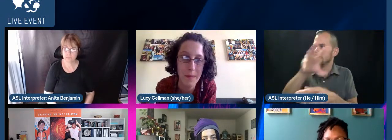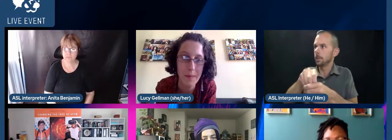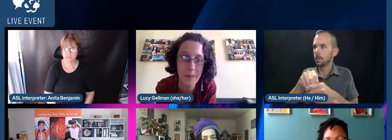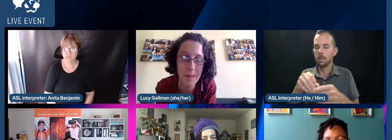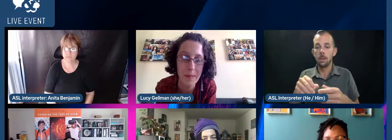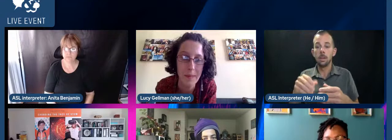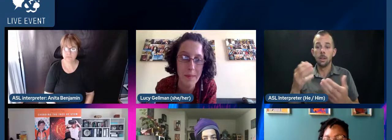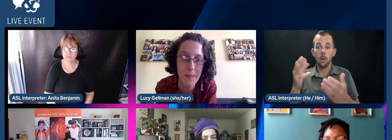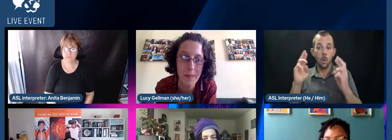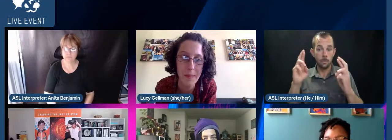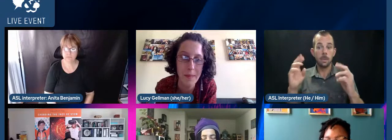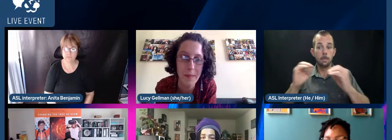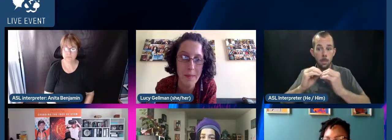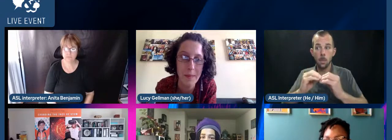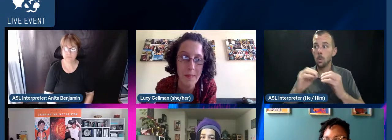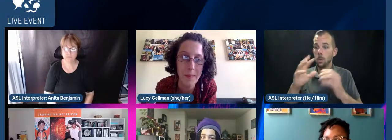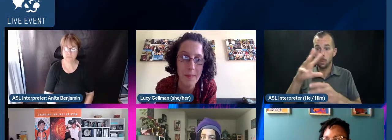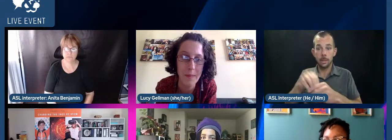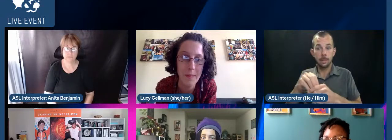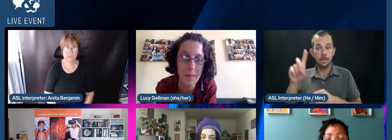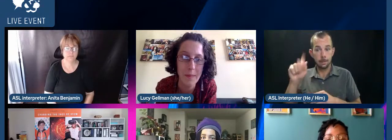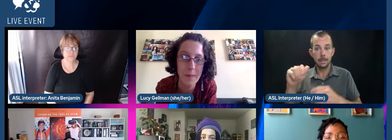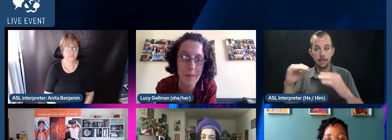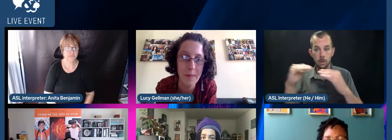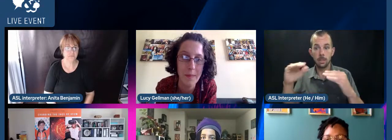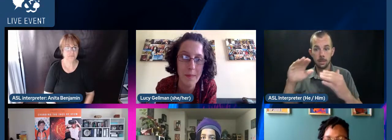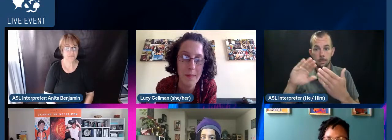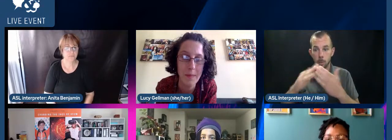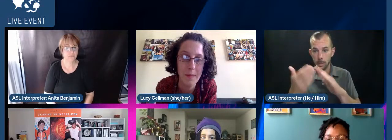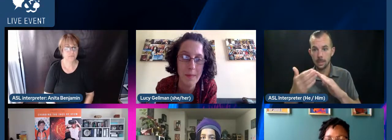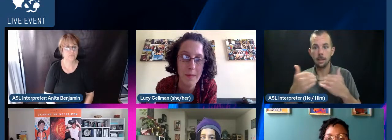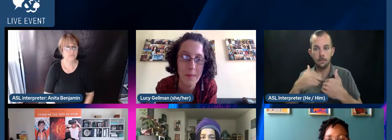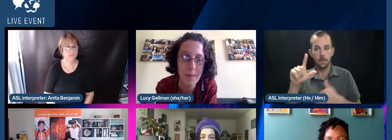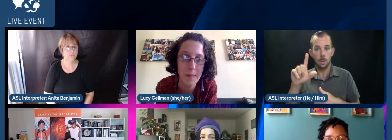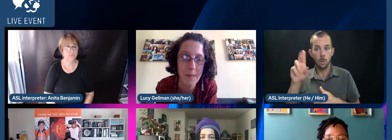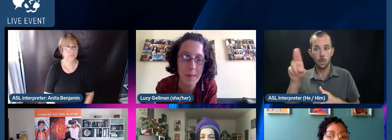community, I want to say it like has, I hope that it has like a